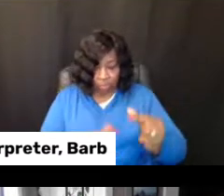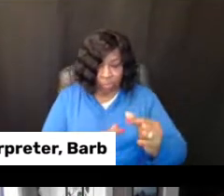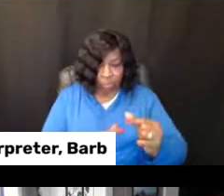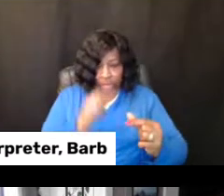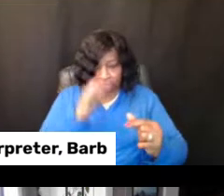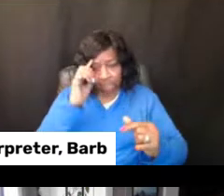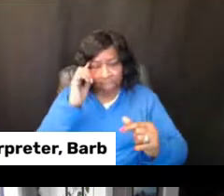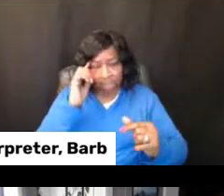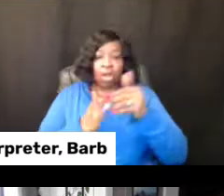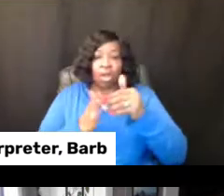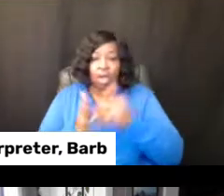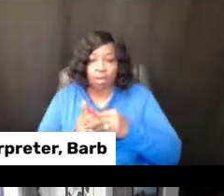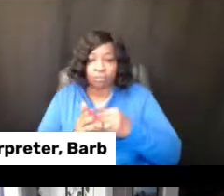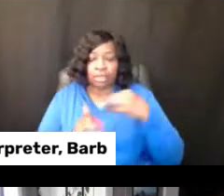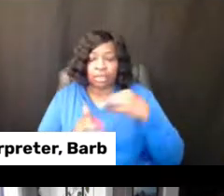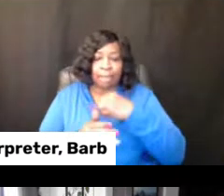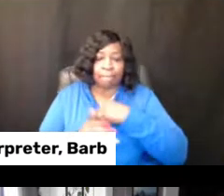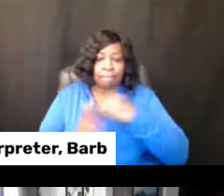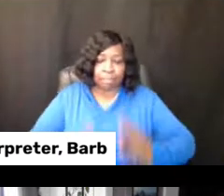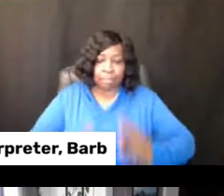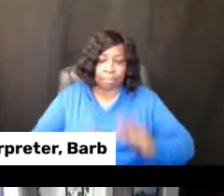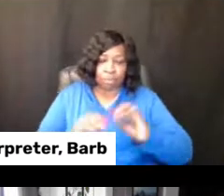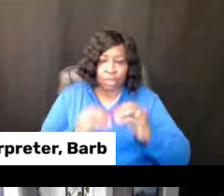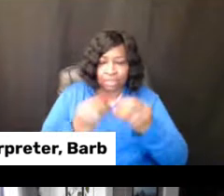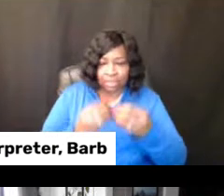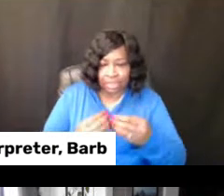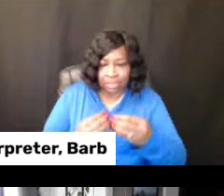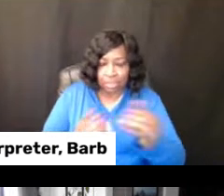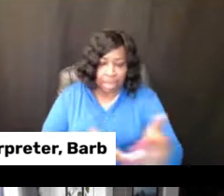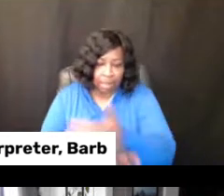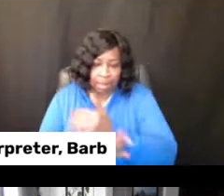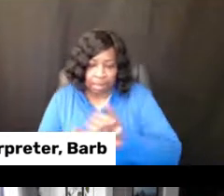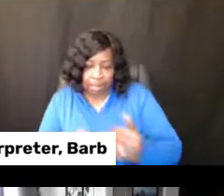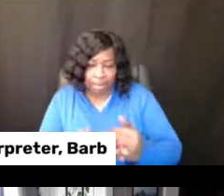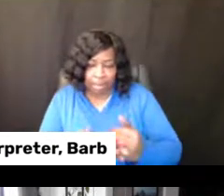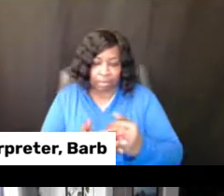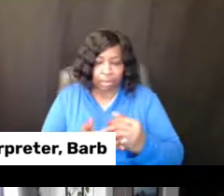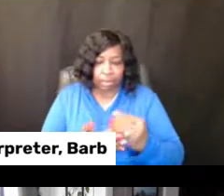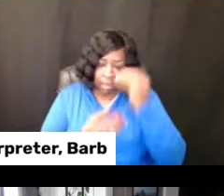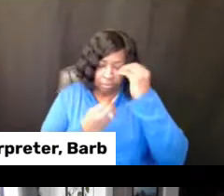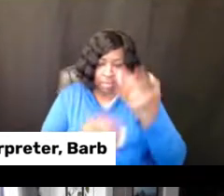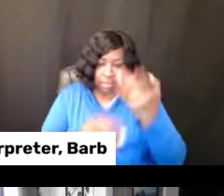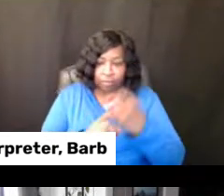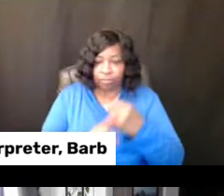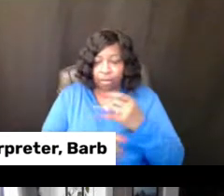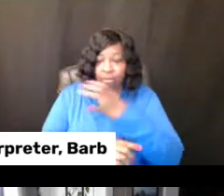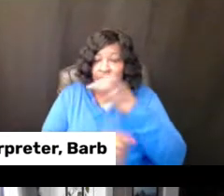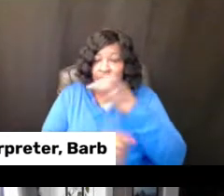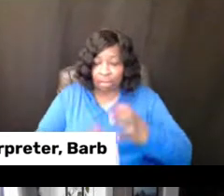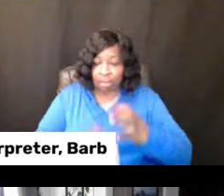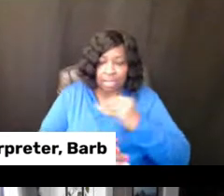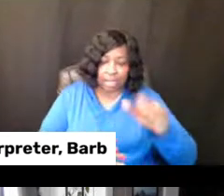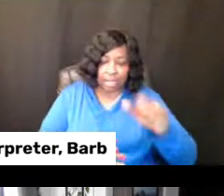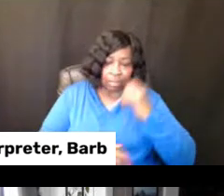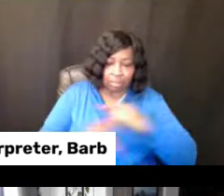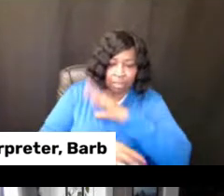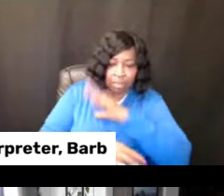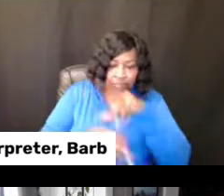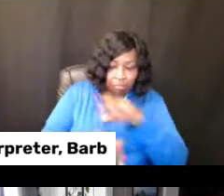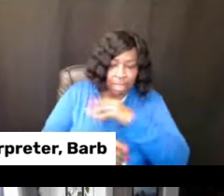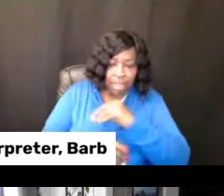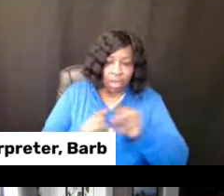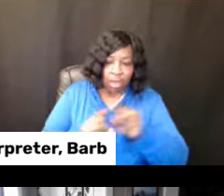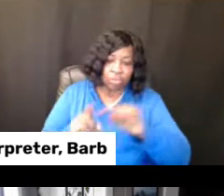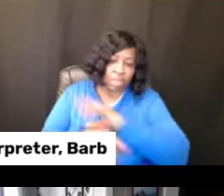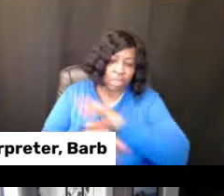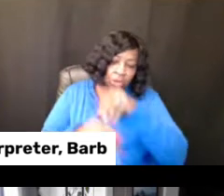or often are, our member organizations who collect that input from farmers and stakeholders and add their own experiences and aggregate